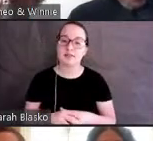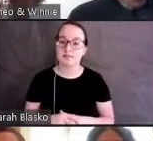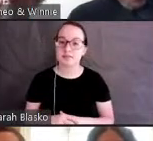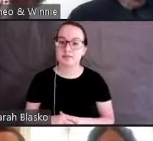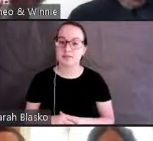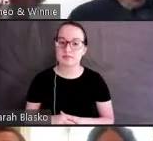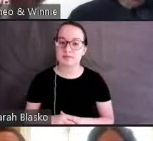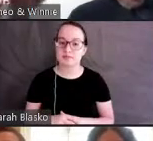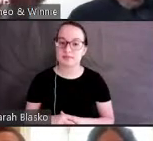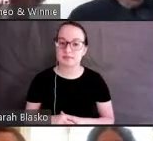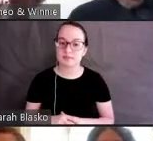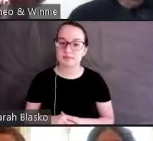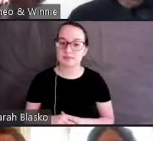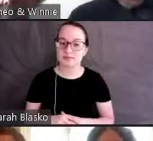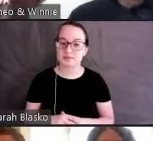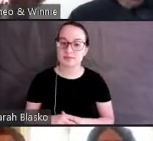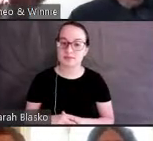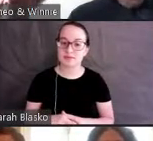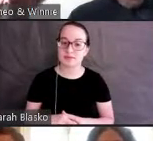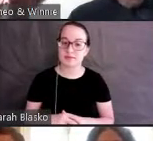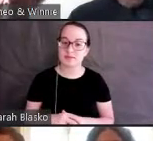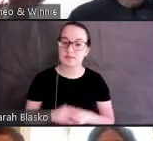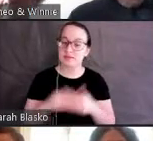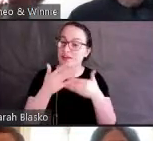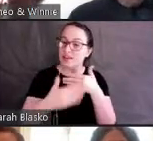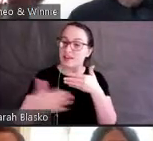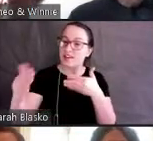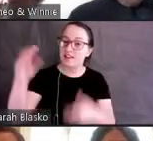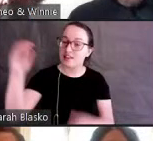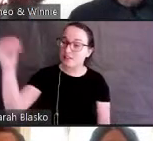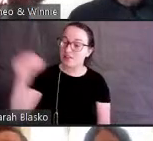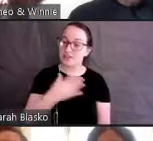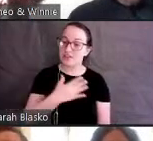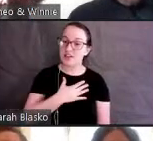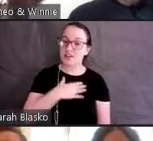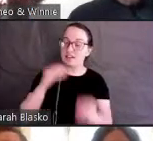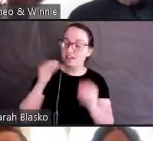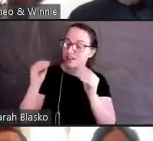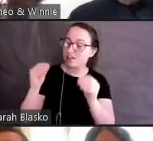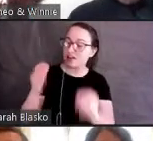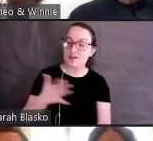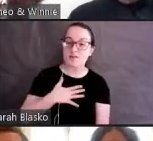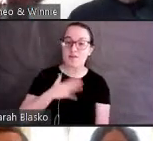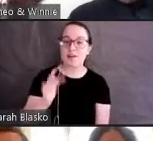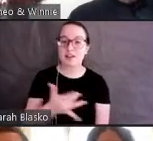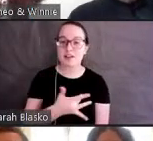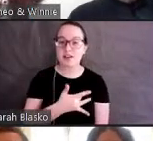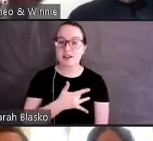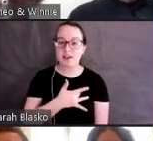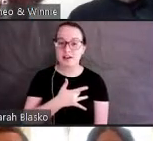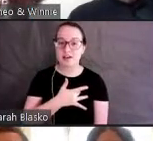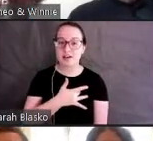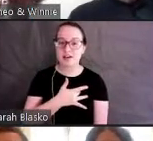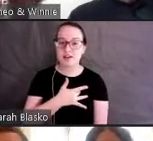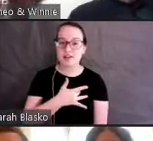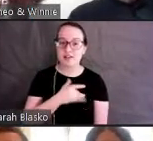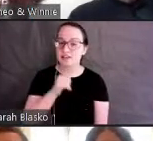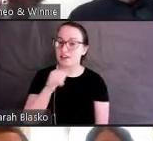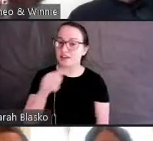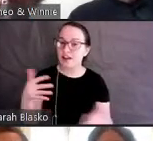It was grace that taught my heart to fear, and grace my fears